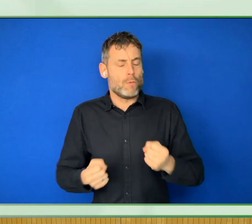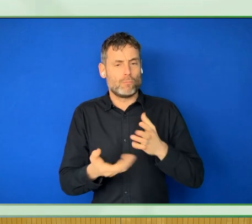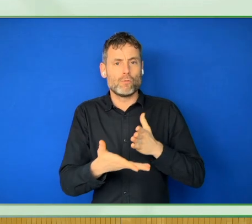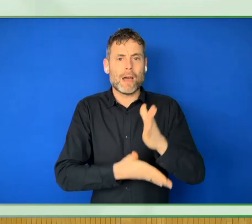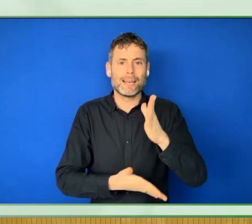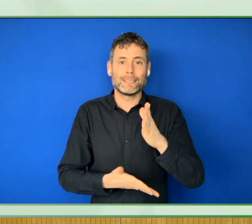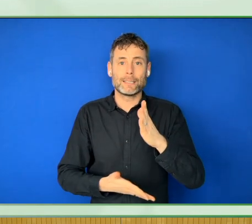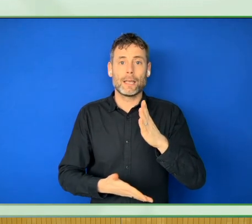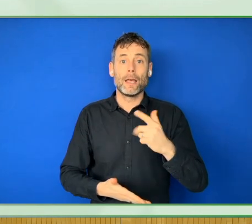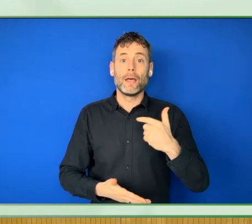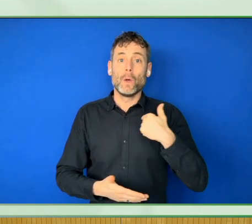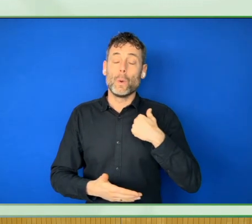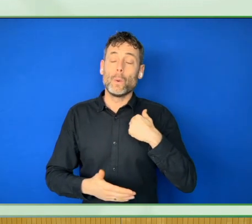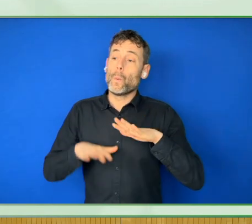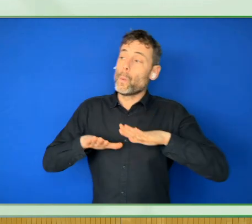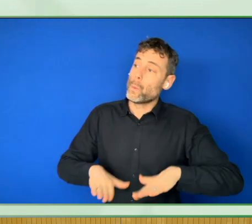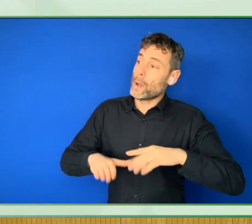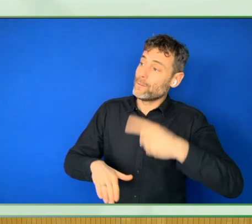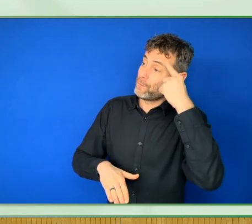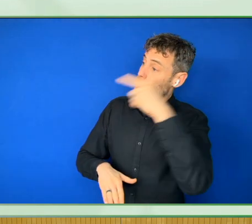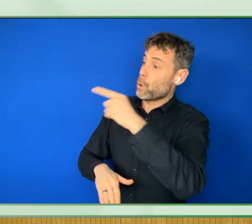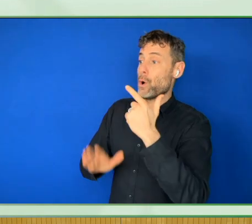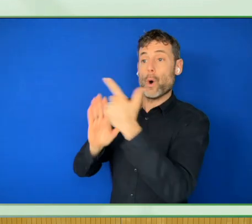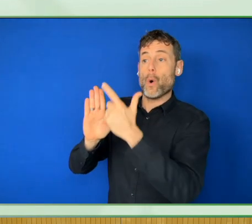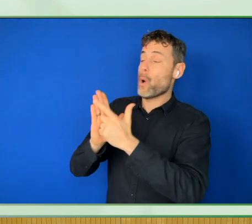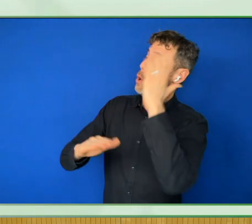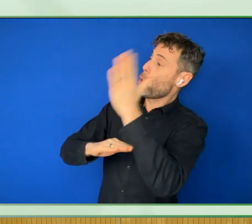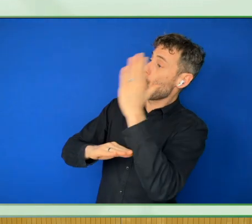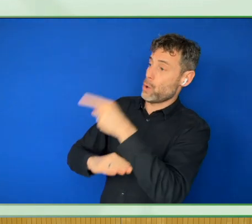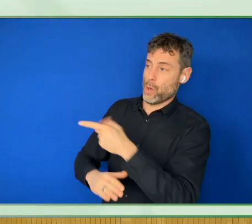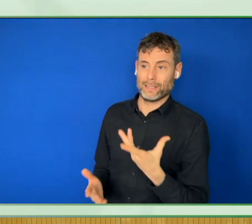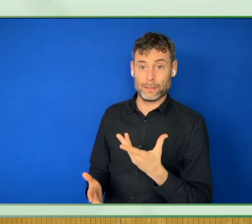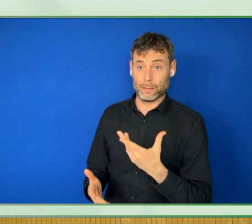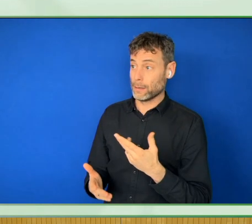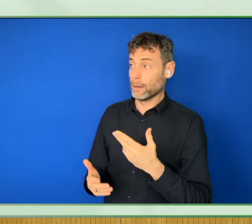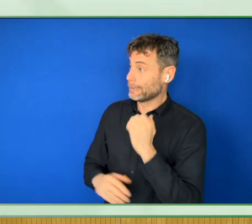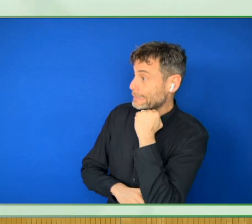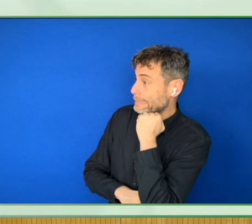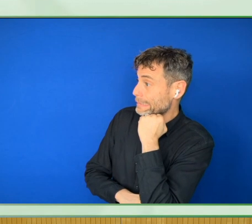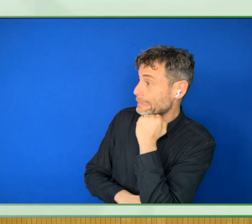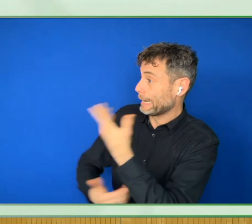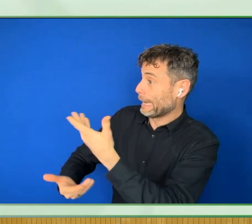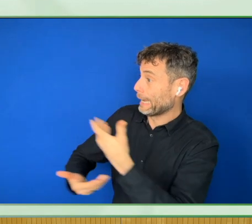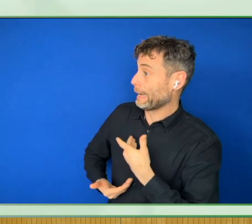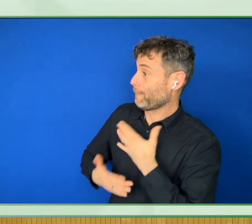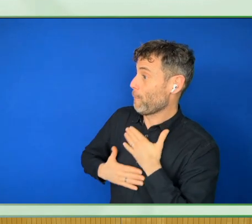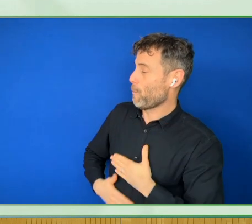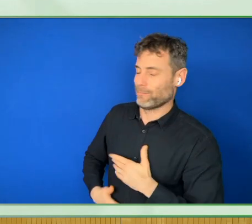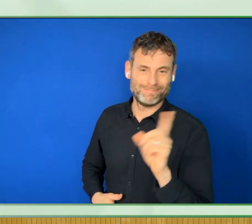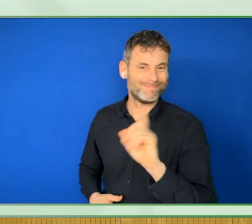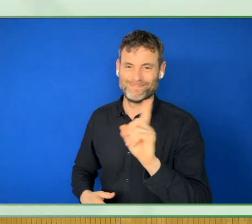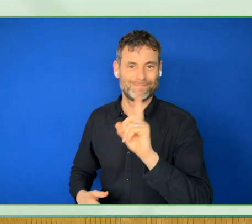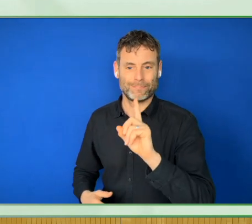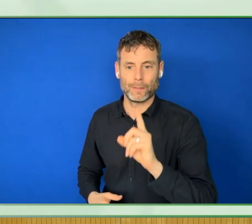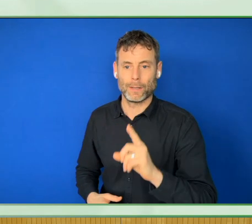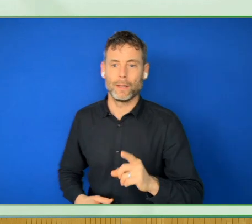we're never going to have what we want. But until we become strong enough to ask for the things that we need, as you said, once you got it, once you have the strength to do it,